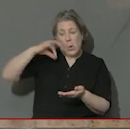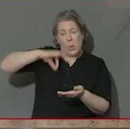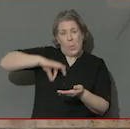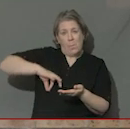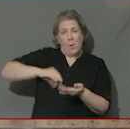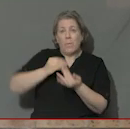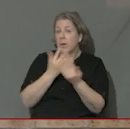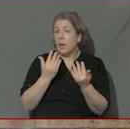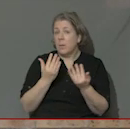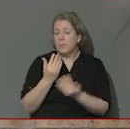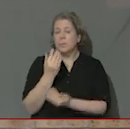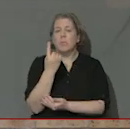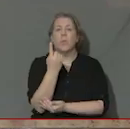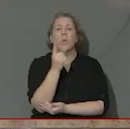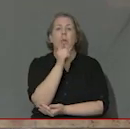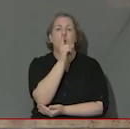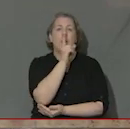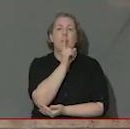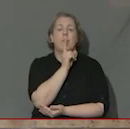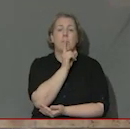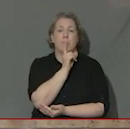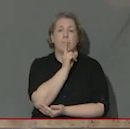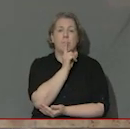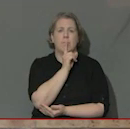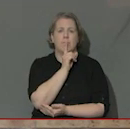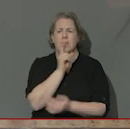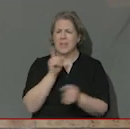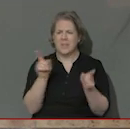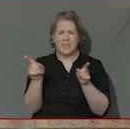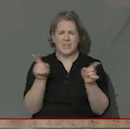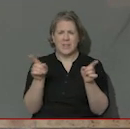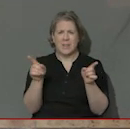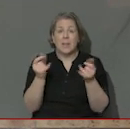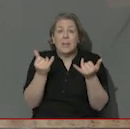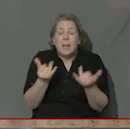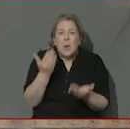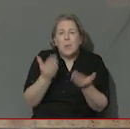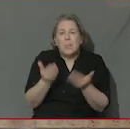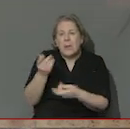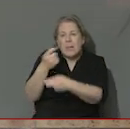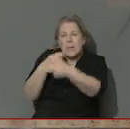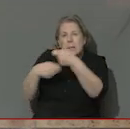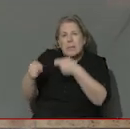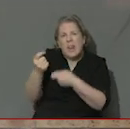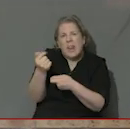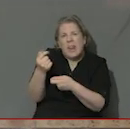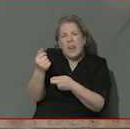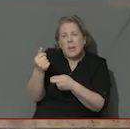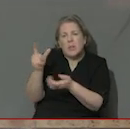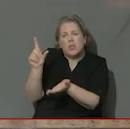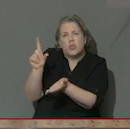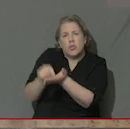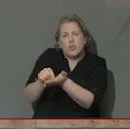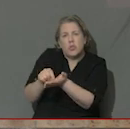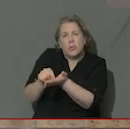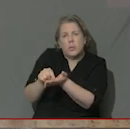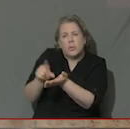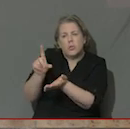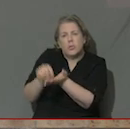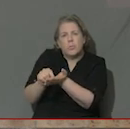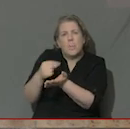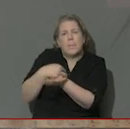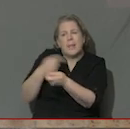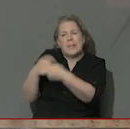is 1,000. If I give a discount to my customers, in other words, I sell my stuff for